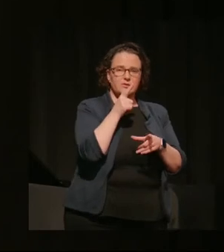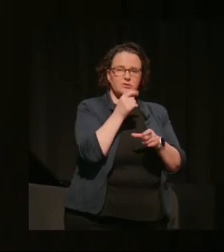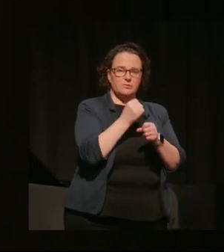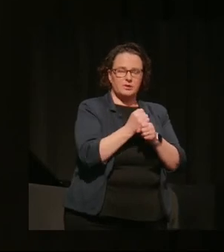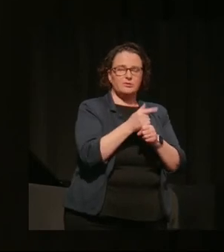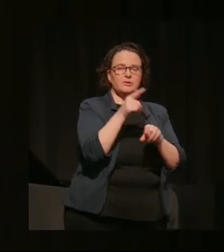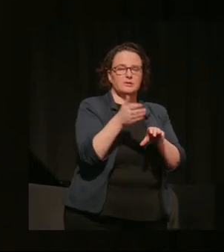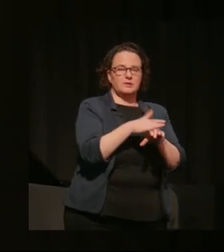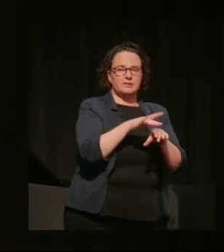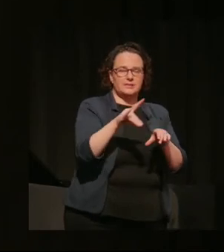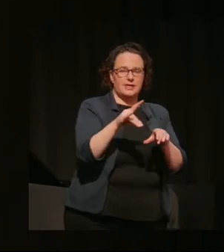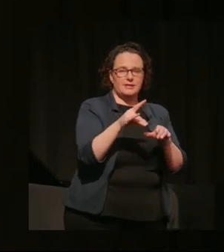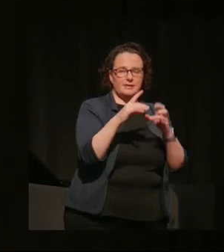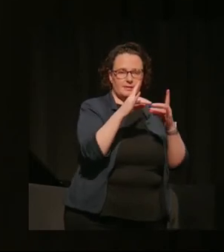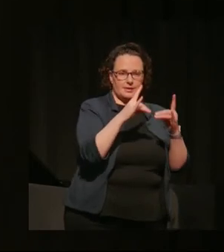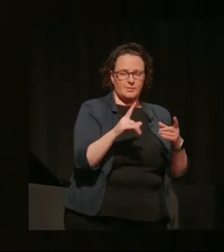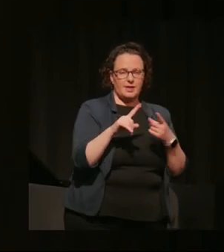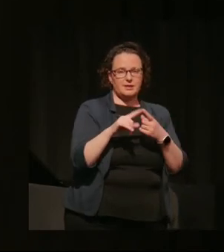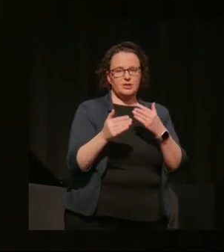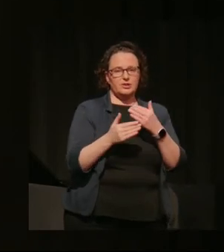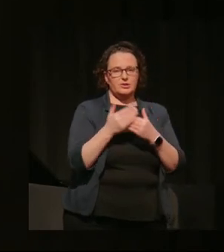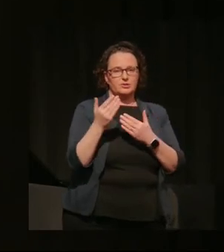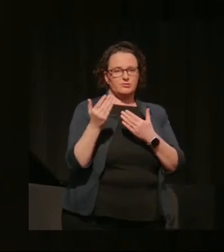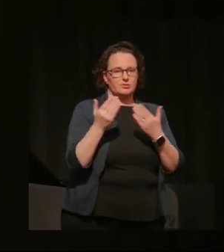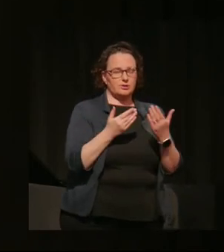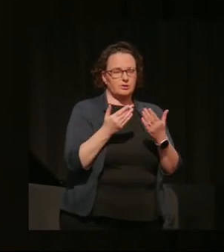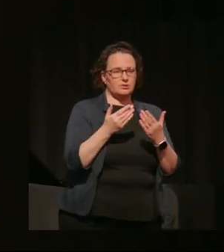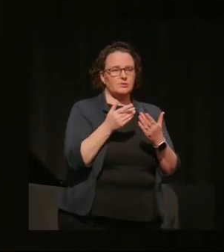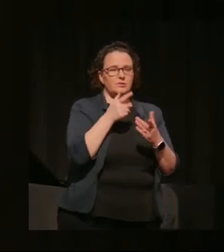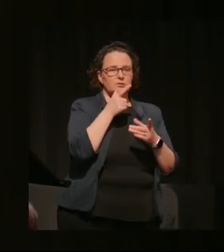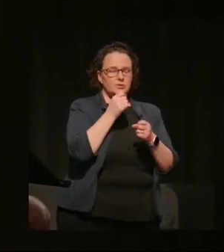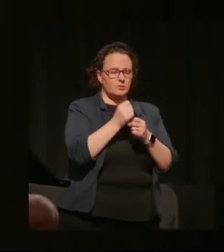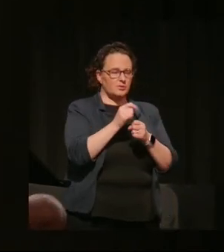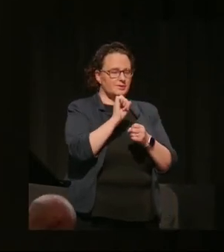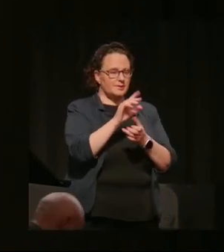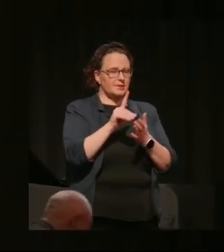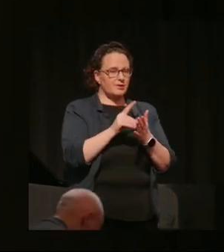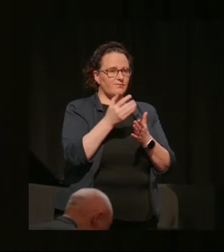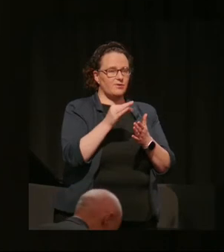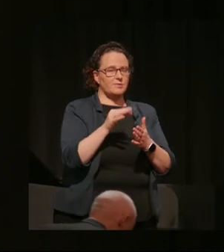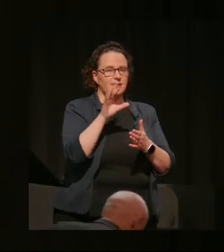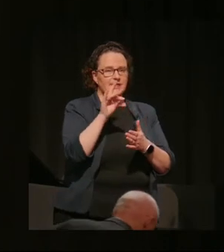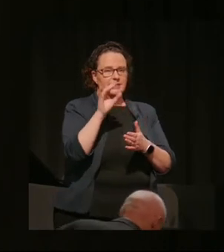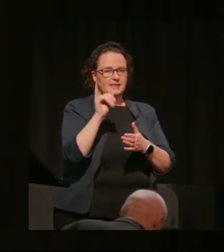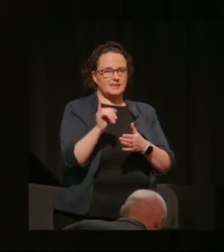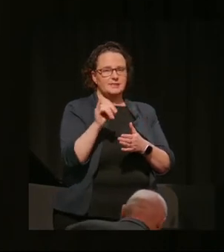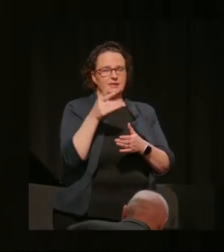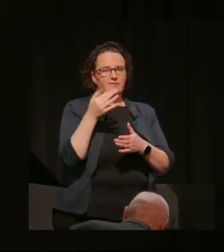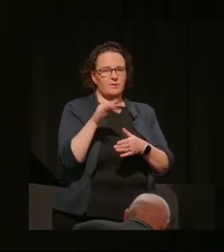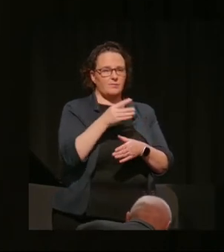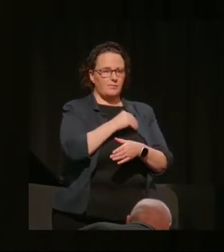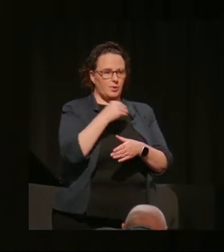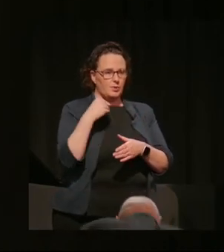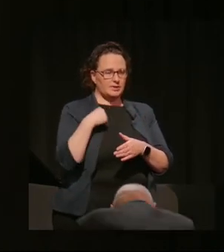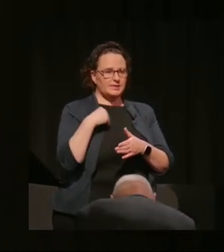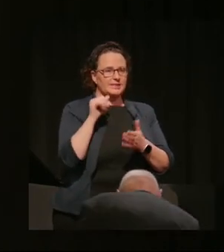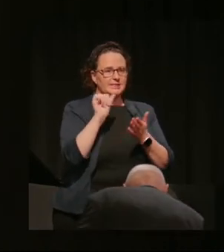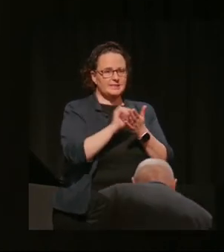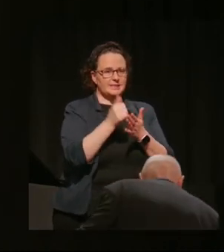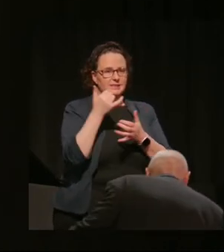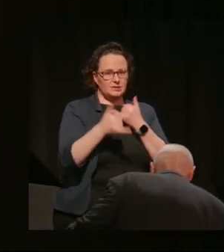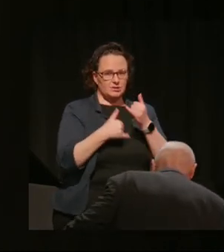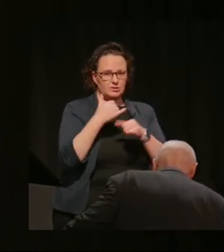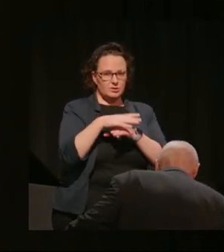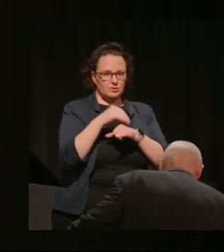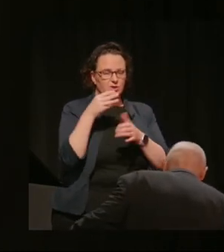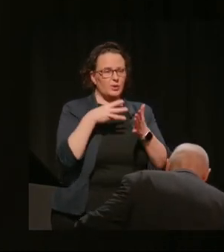camps. Youth reader Kelly Donnellan will read from the memoir of Kitty Hart Moxon from Poland, who was 16 years old when she